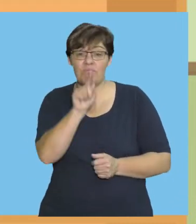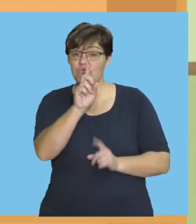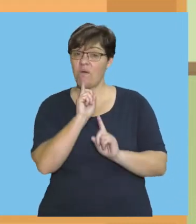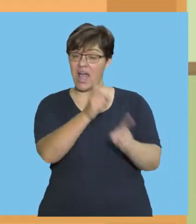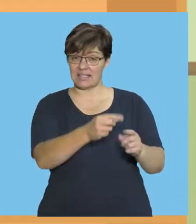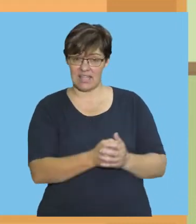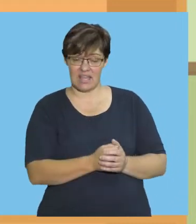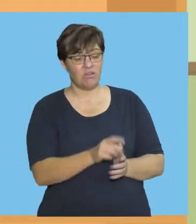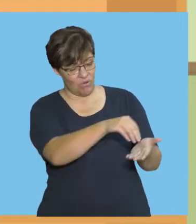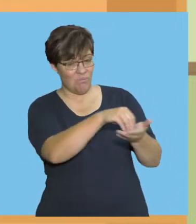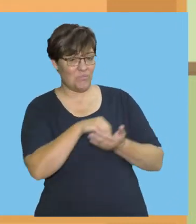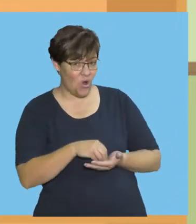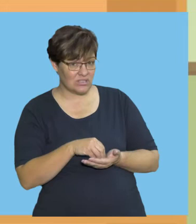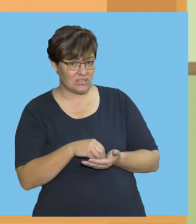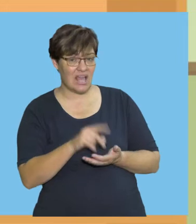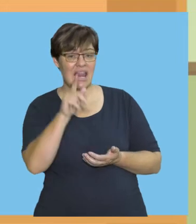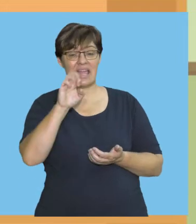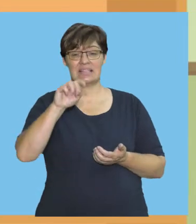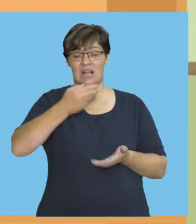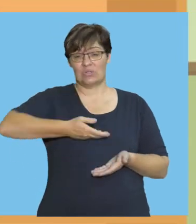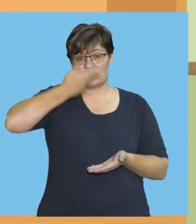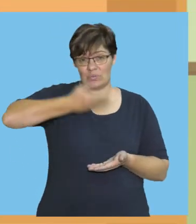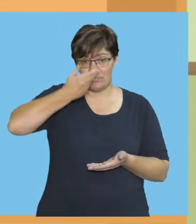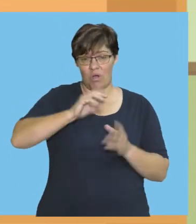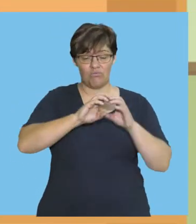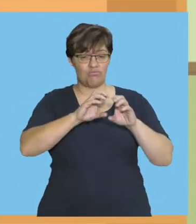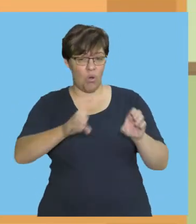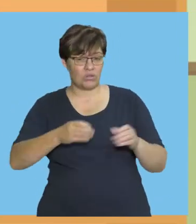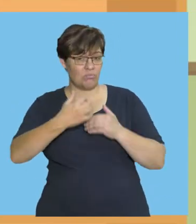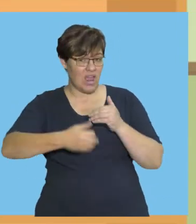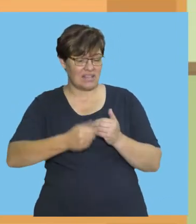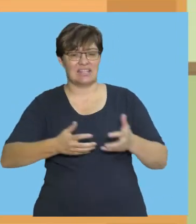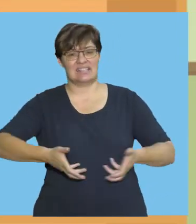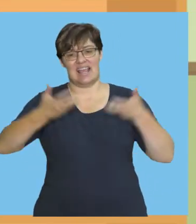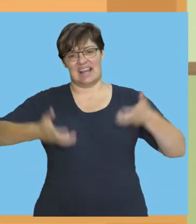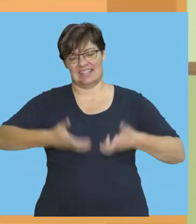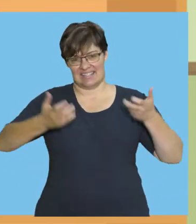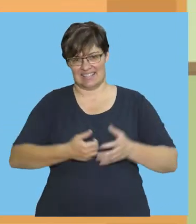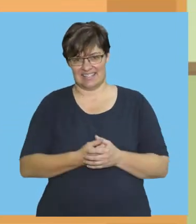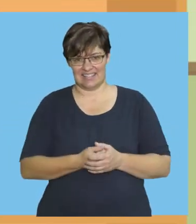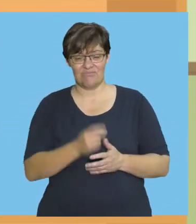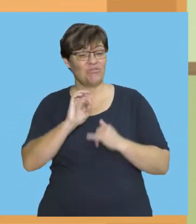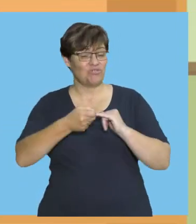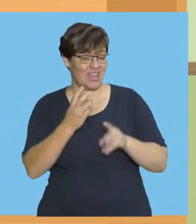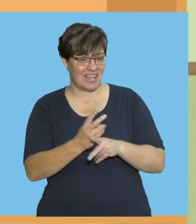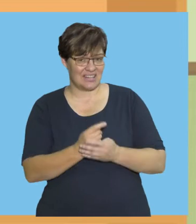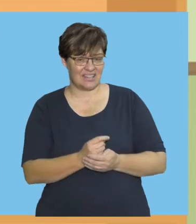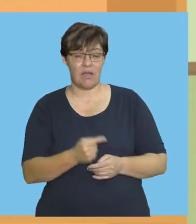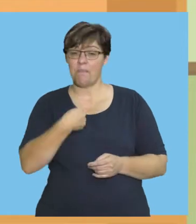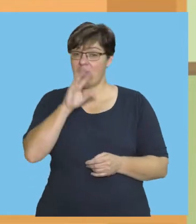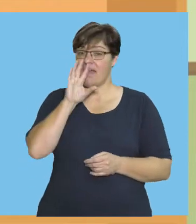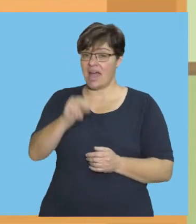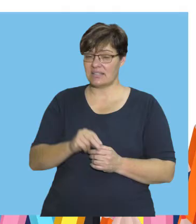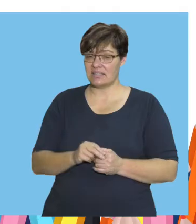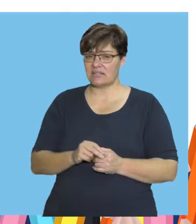You answer, she brought lentil soup, rolls, and salad. Now let's try that.